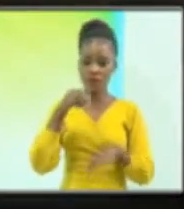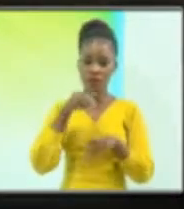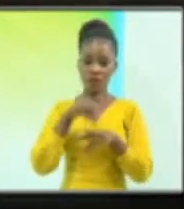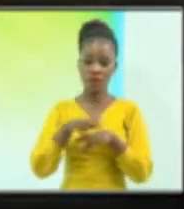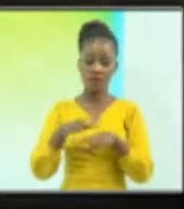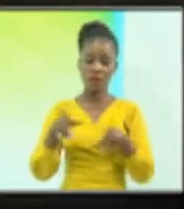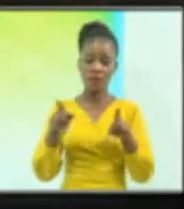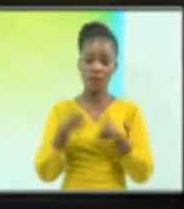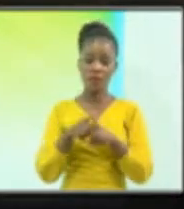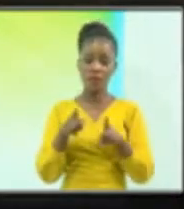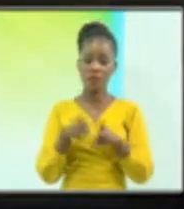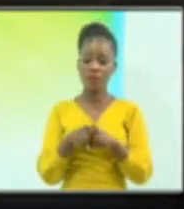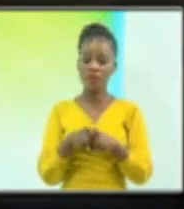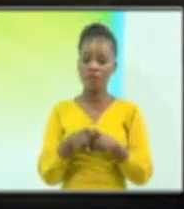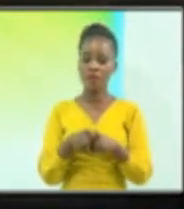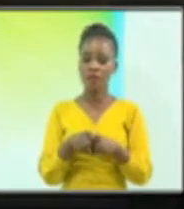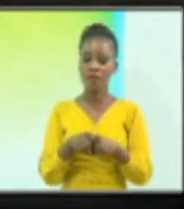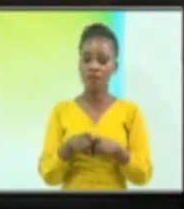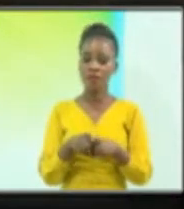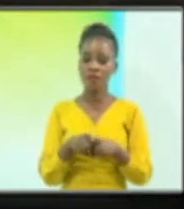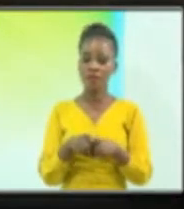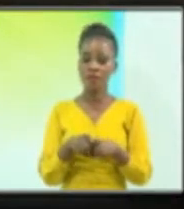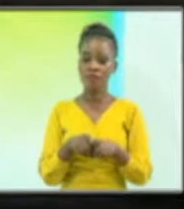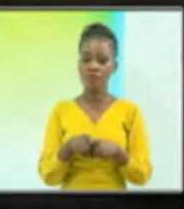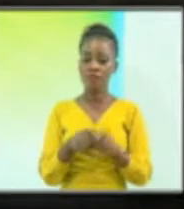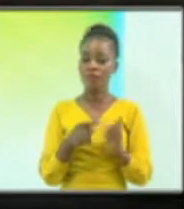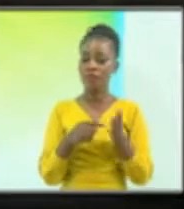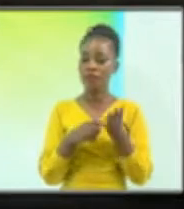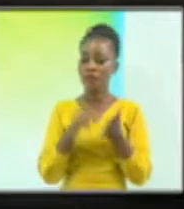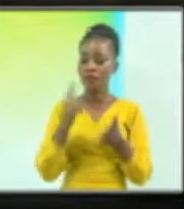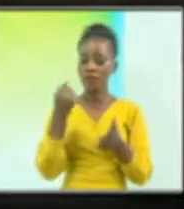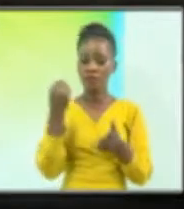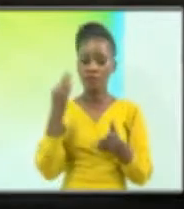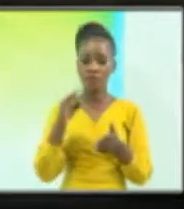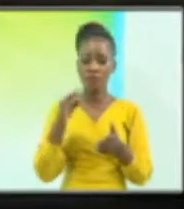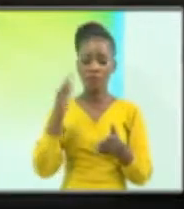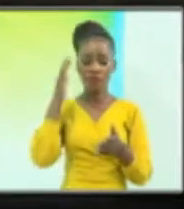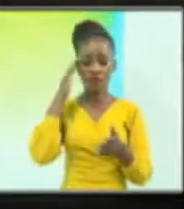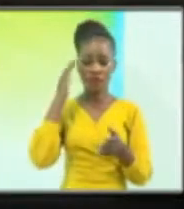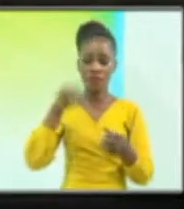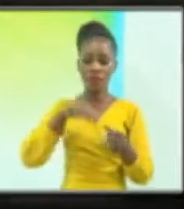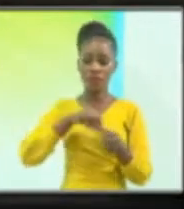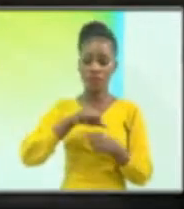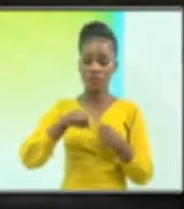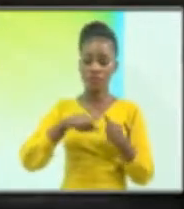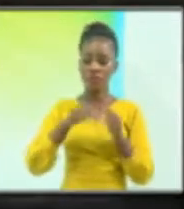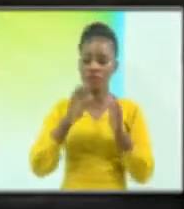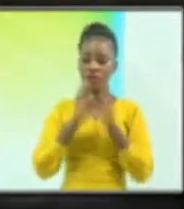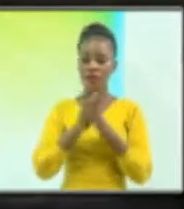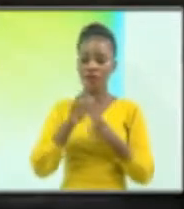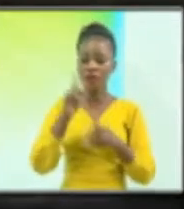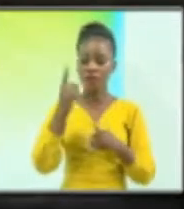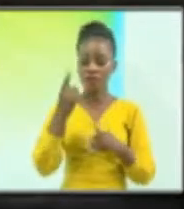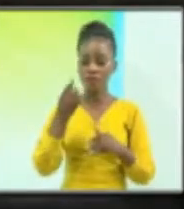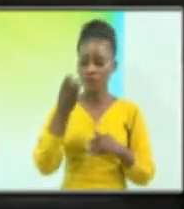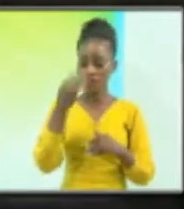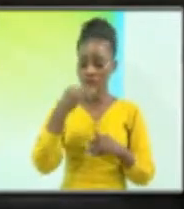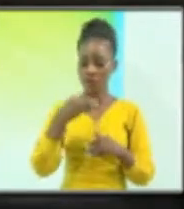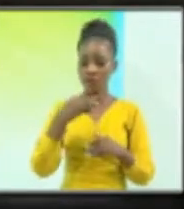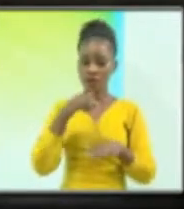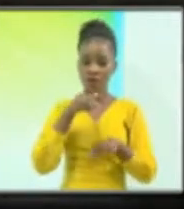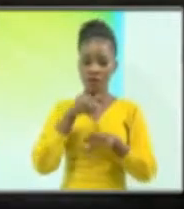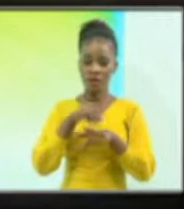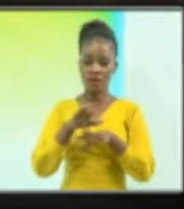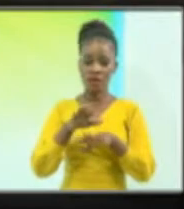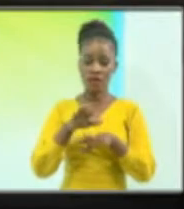kits. We are actually steadfast thinking about it. And once we acquire mobile enrollment